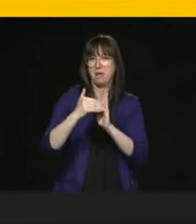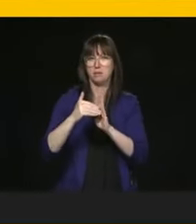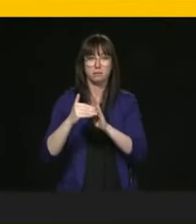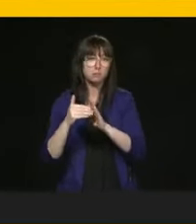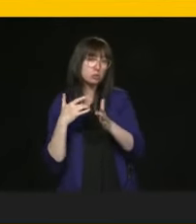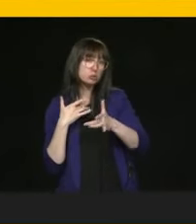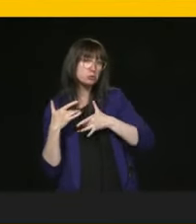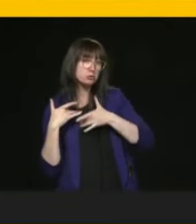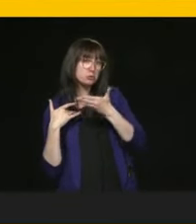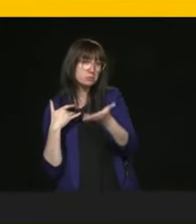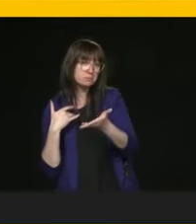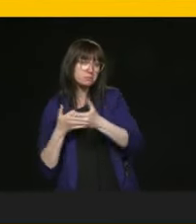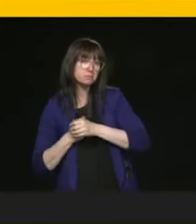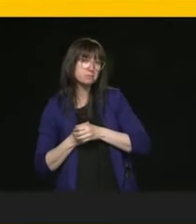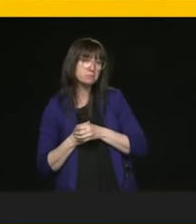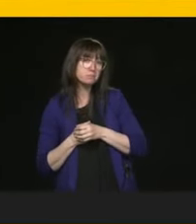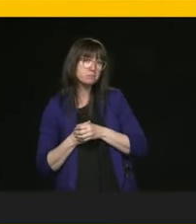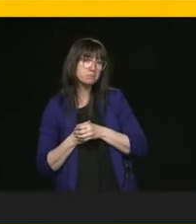Well,